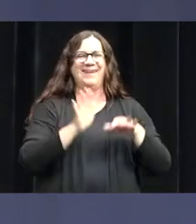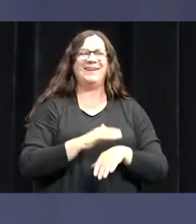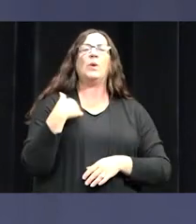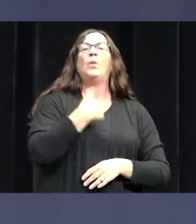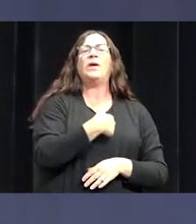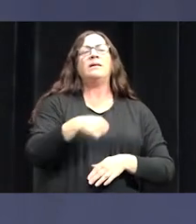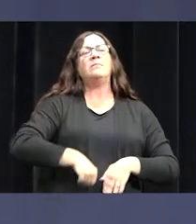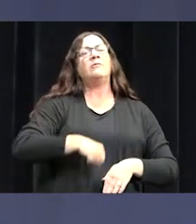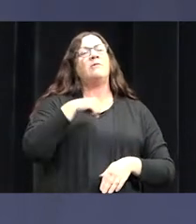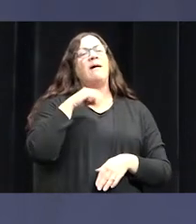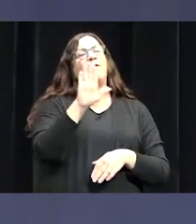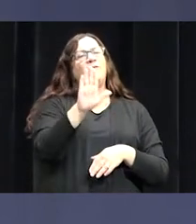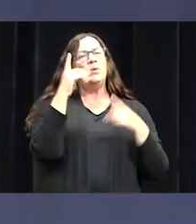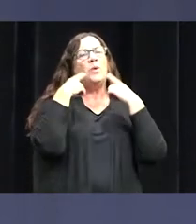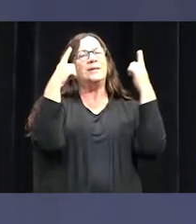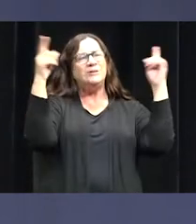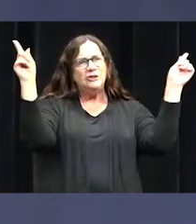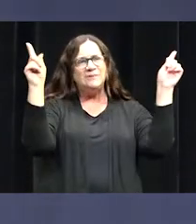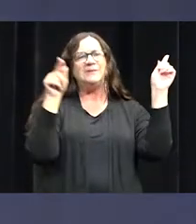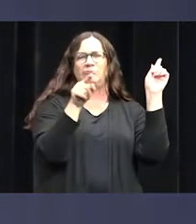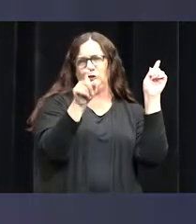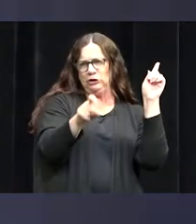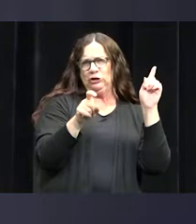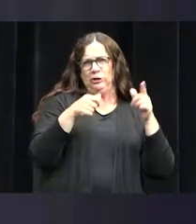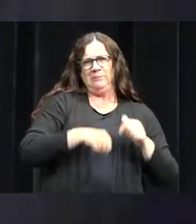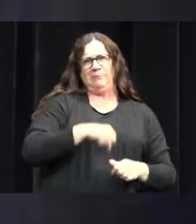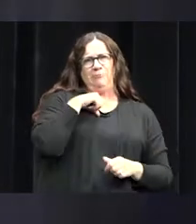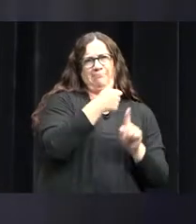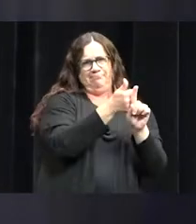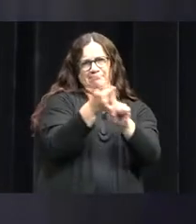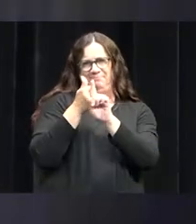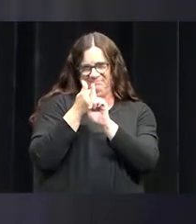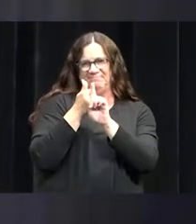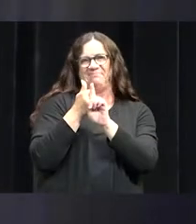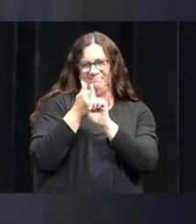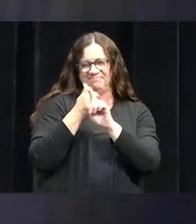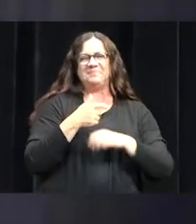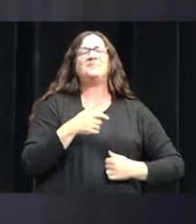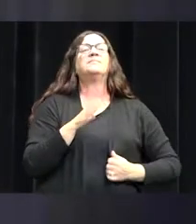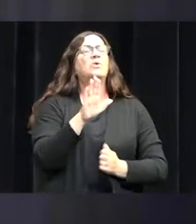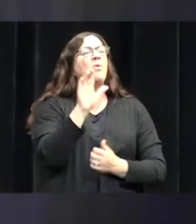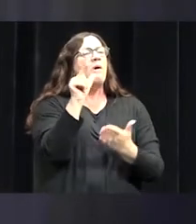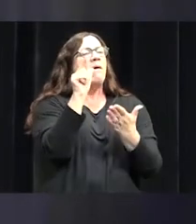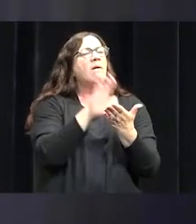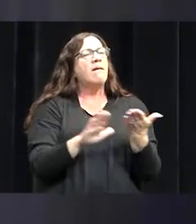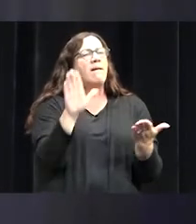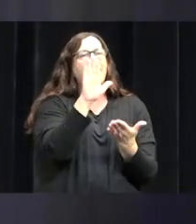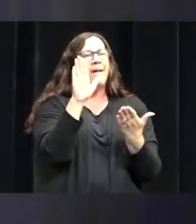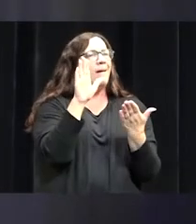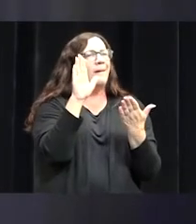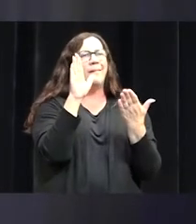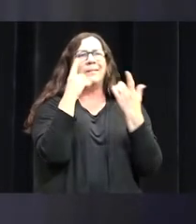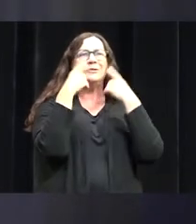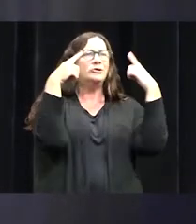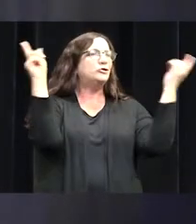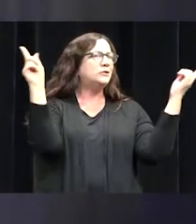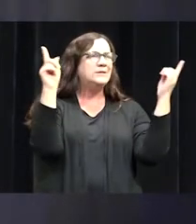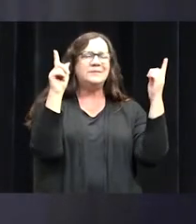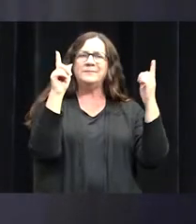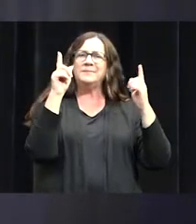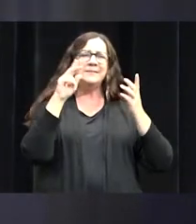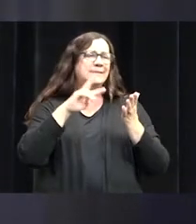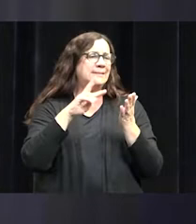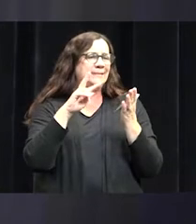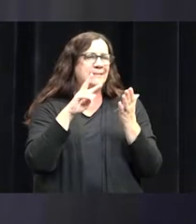have achieved you should be too your college achievements do not have to be solely